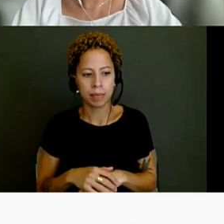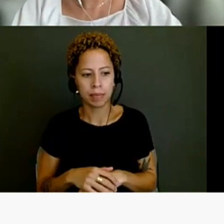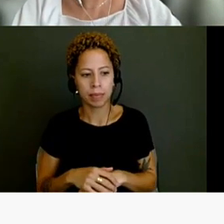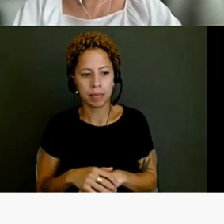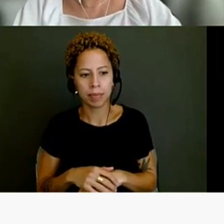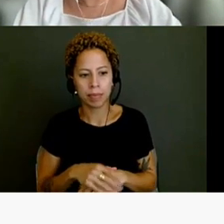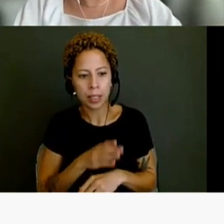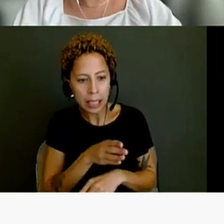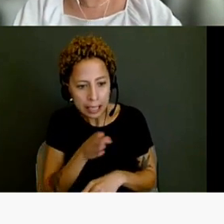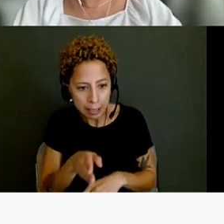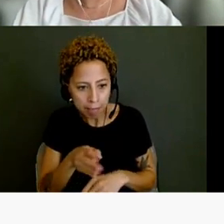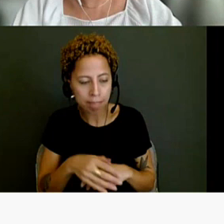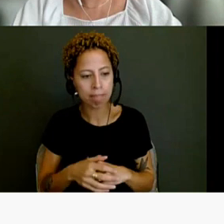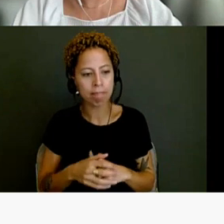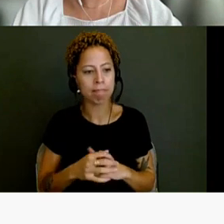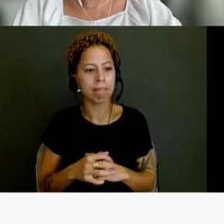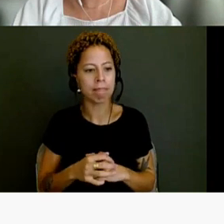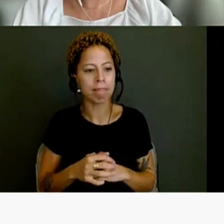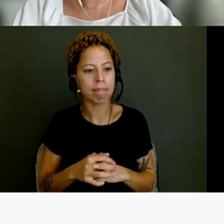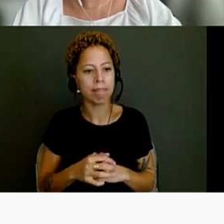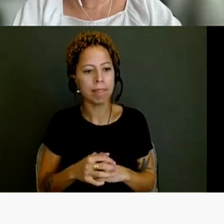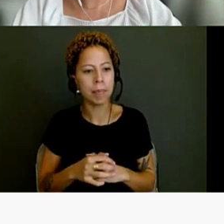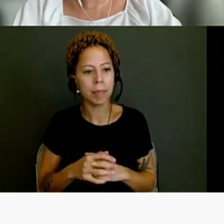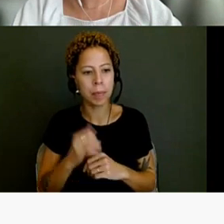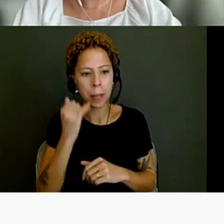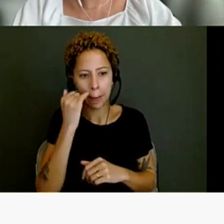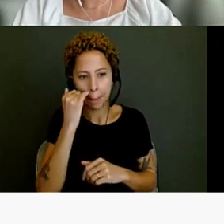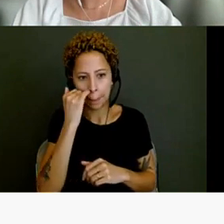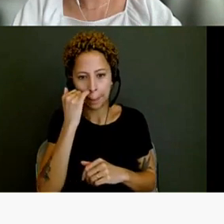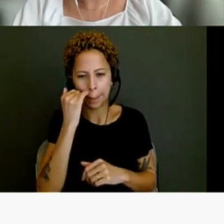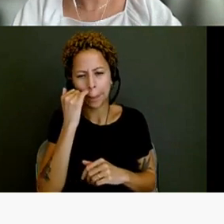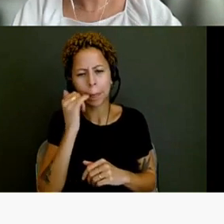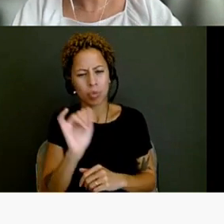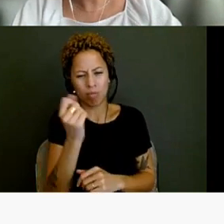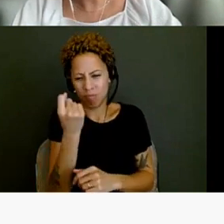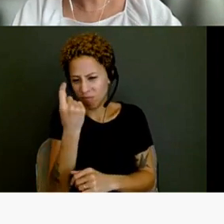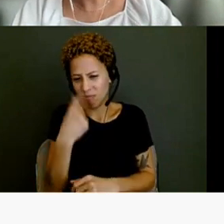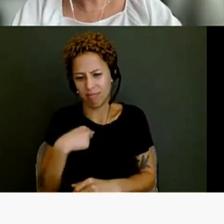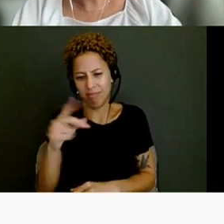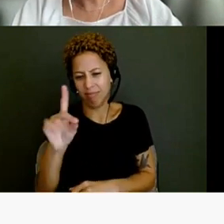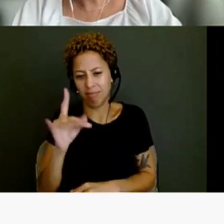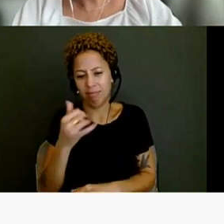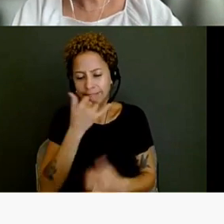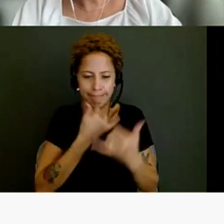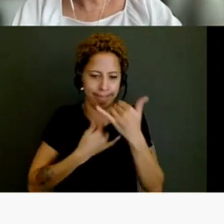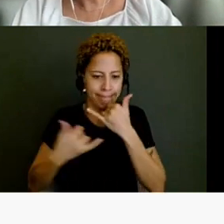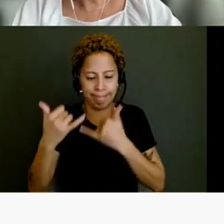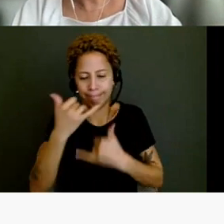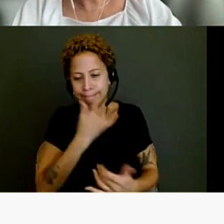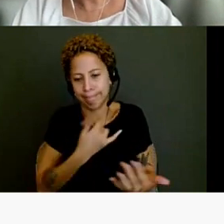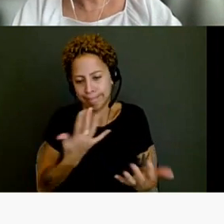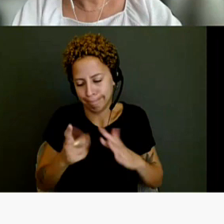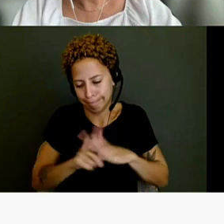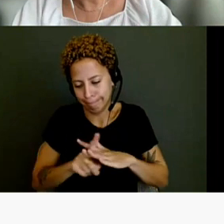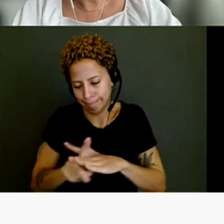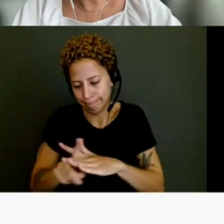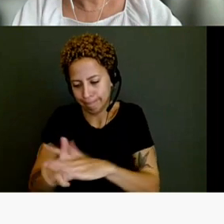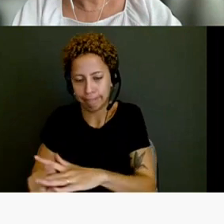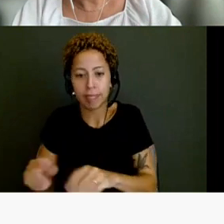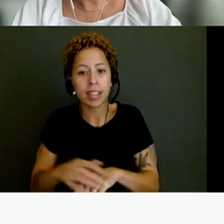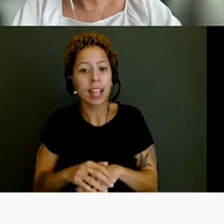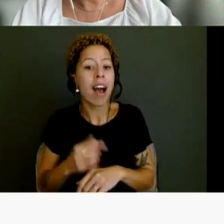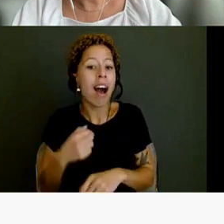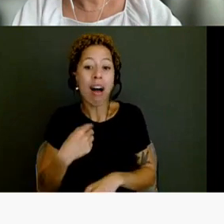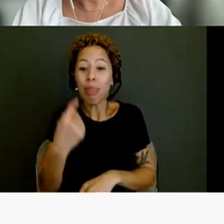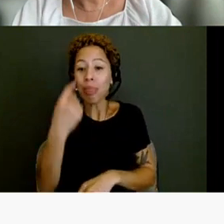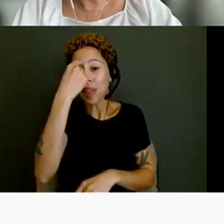There we go. I made other mistakes along the way. I thought that if I identified myself one